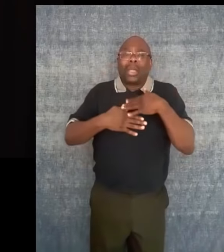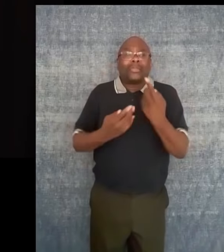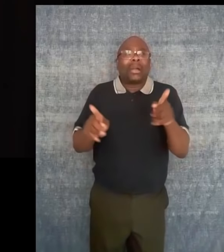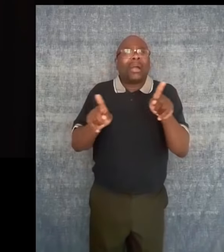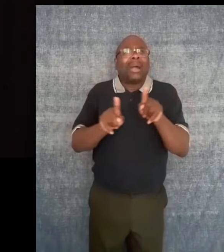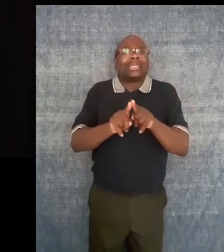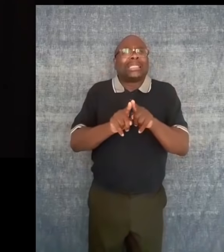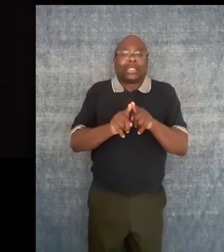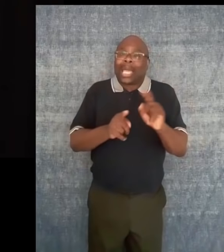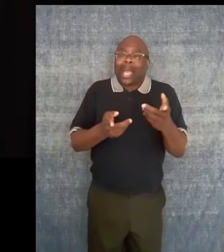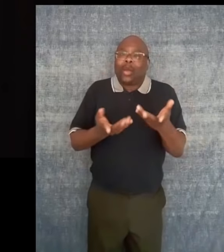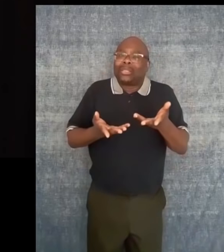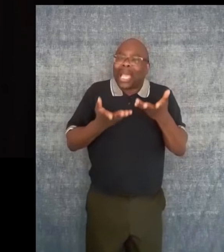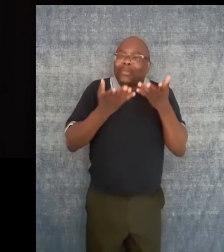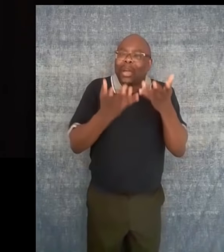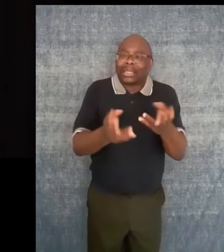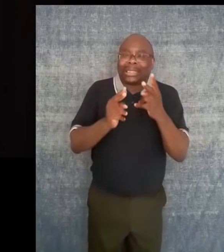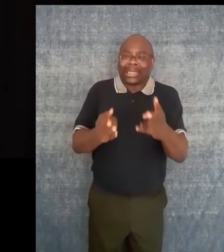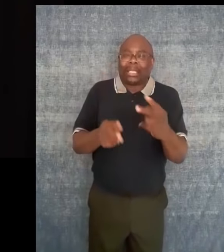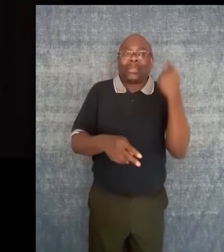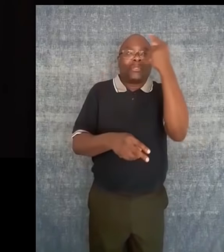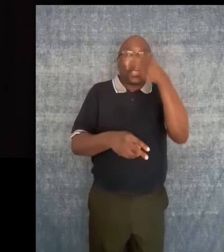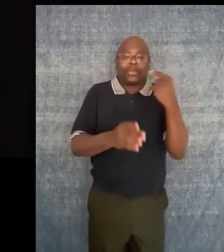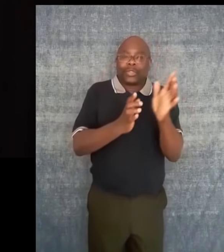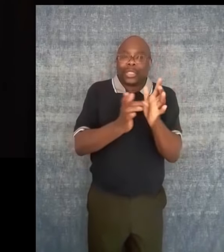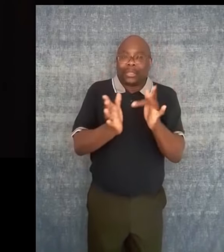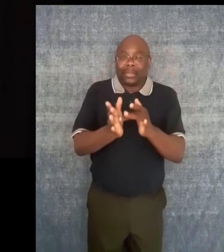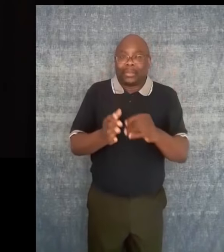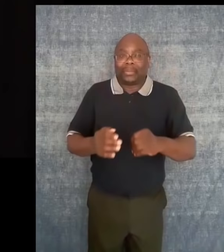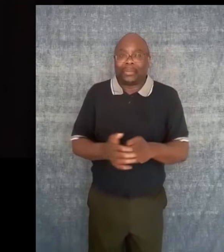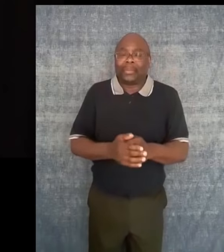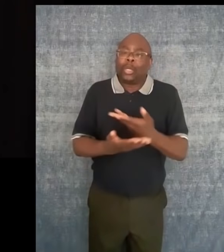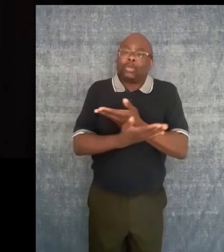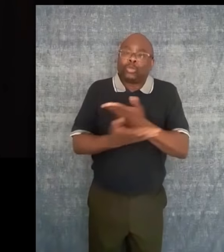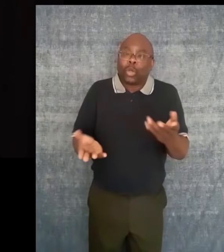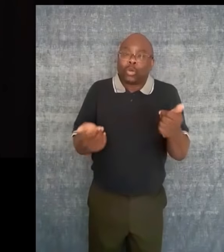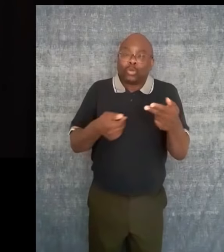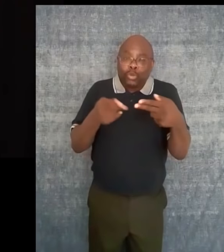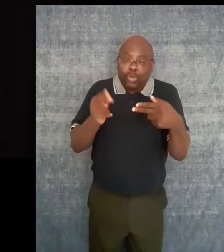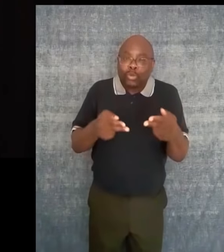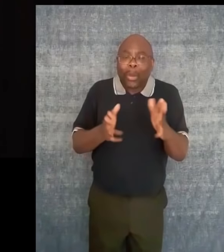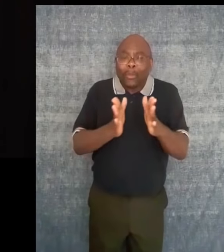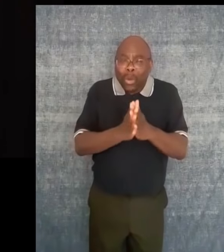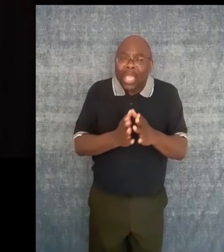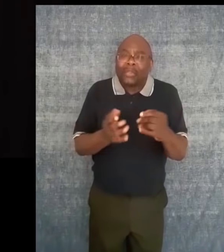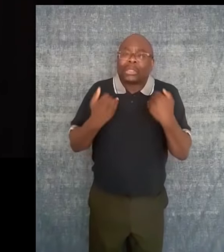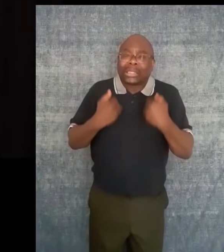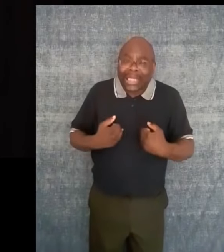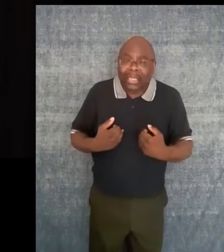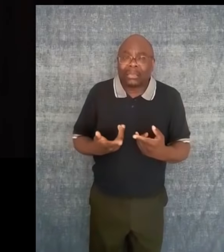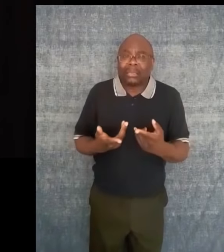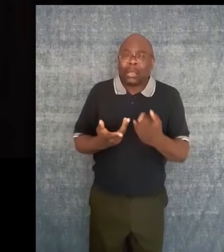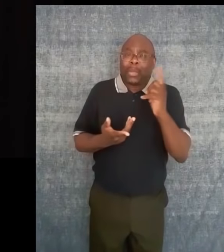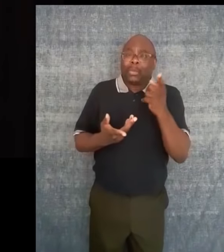us sacrificially, as we can see in the face of Jesus. Let's demonstrate the good news by praying for the sick